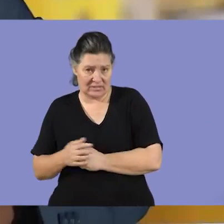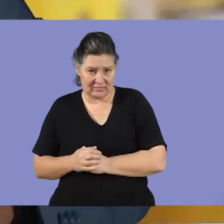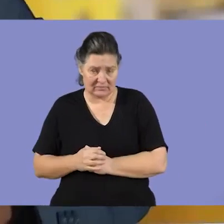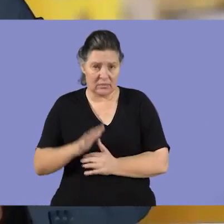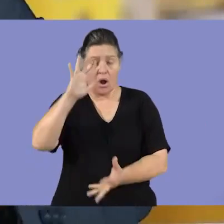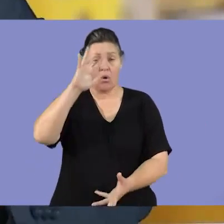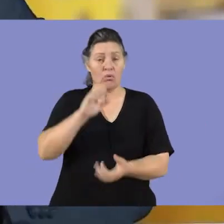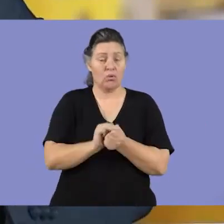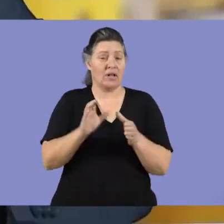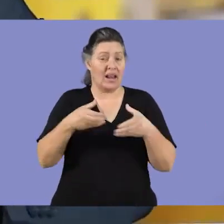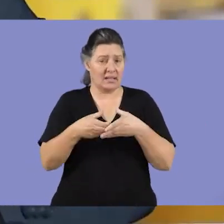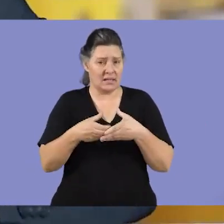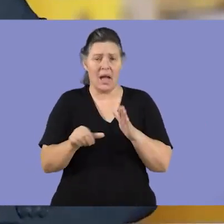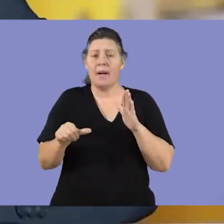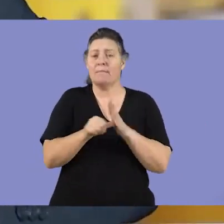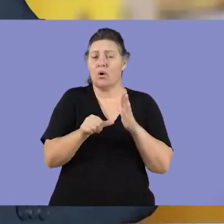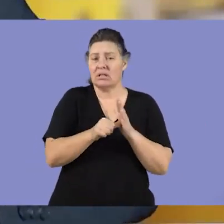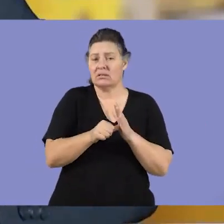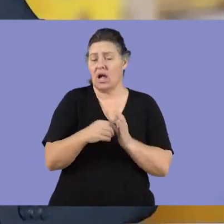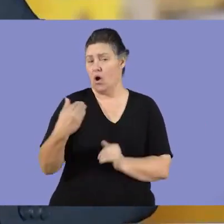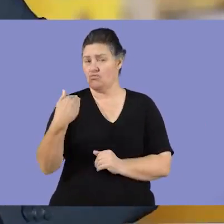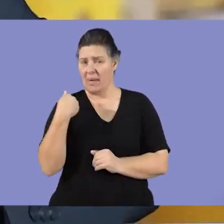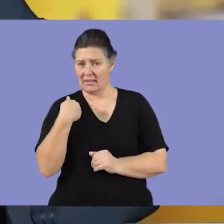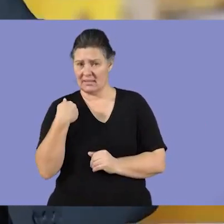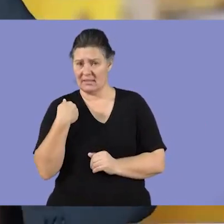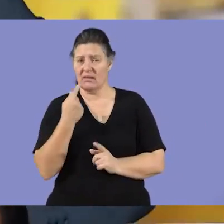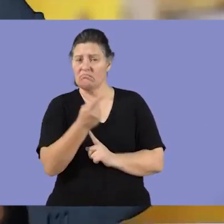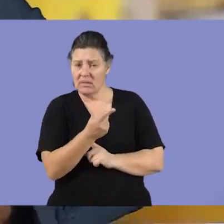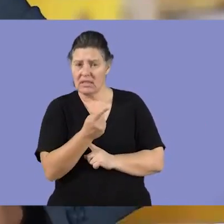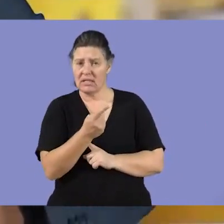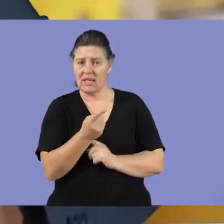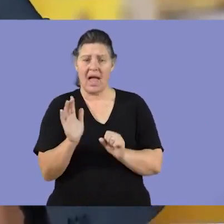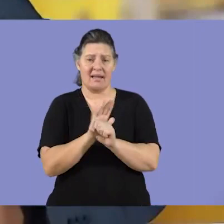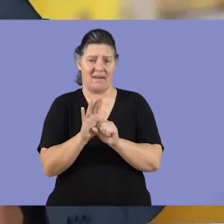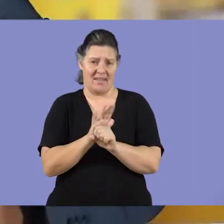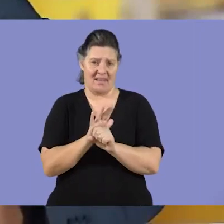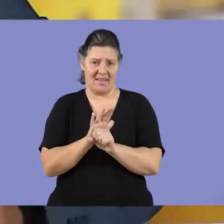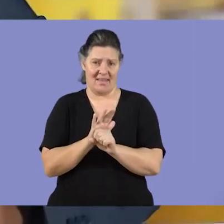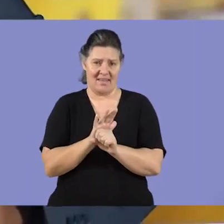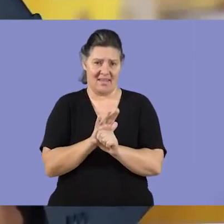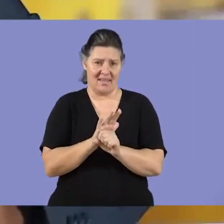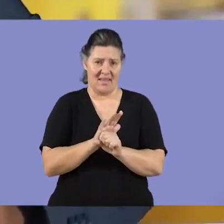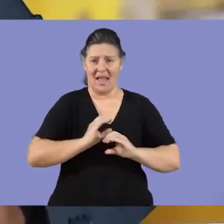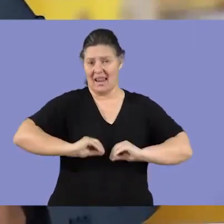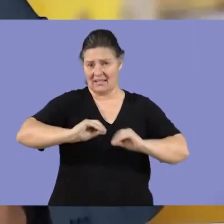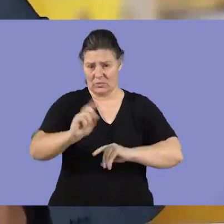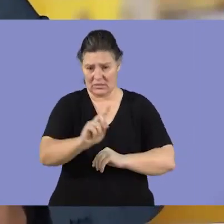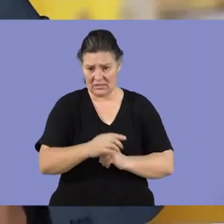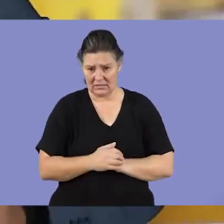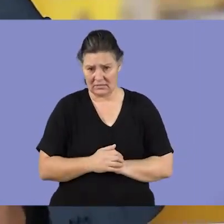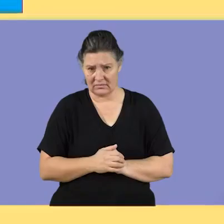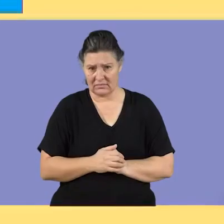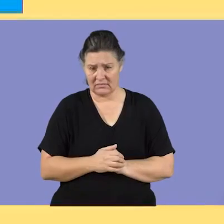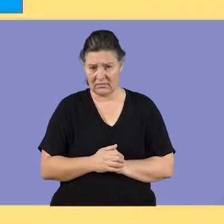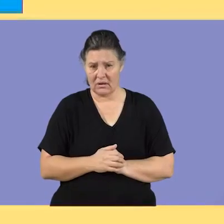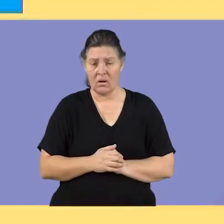class, it is important that I remind you of the things that we have covered in the sessions. We